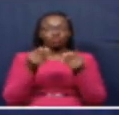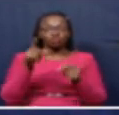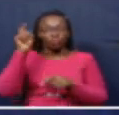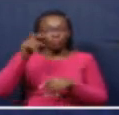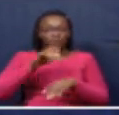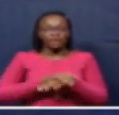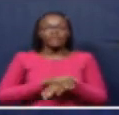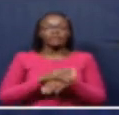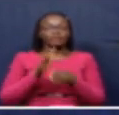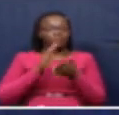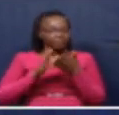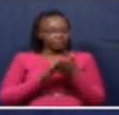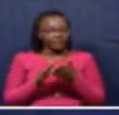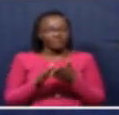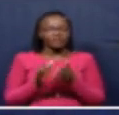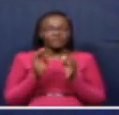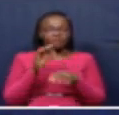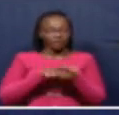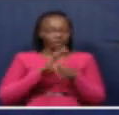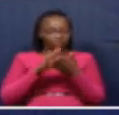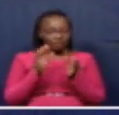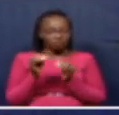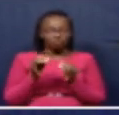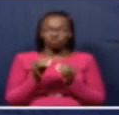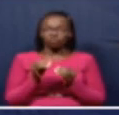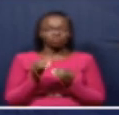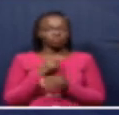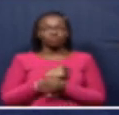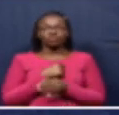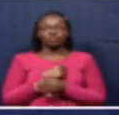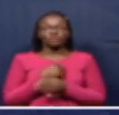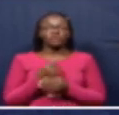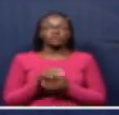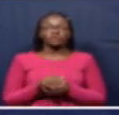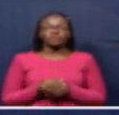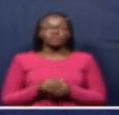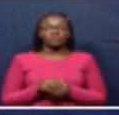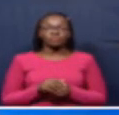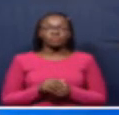immediately. Otherwise, the consequences are going to be dire for the country, and that's unacceptable.